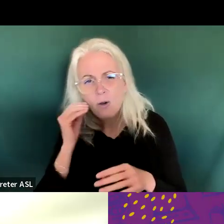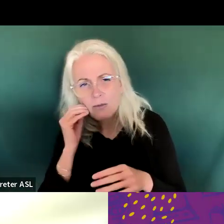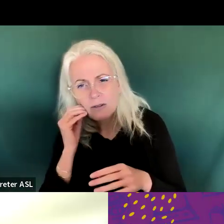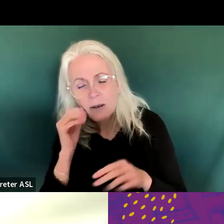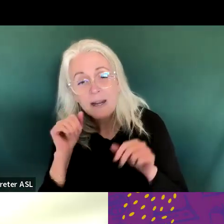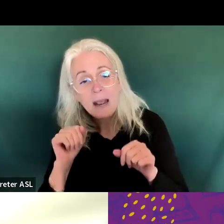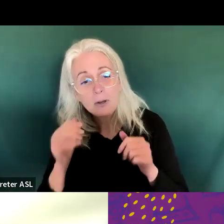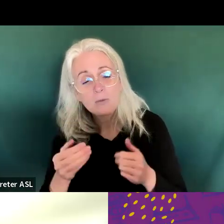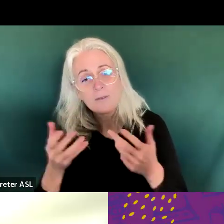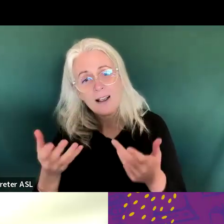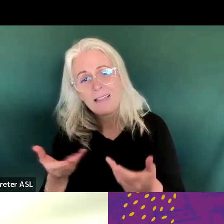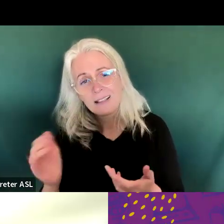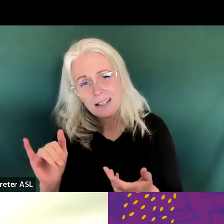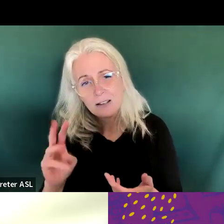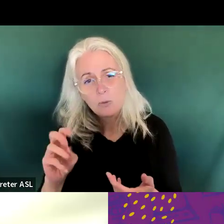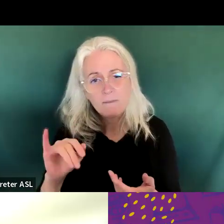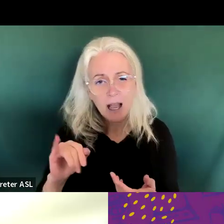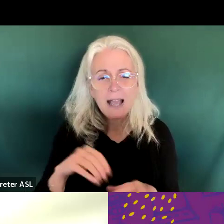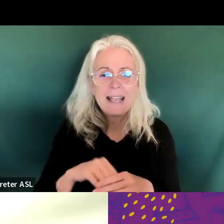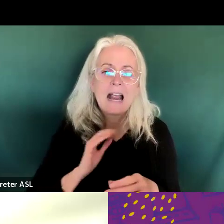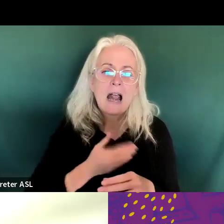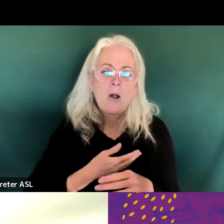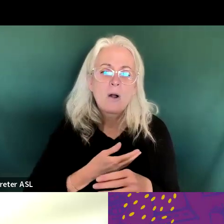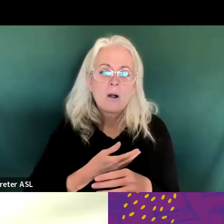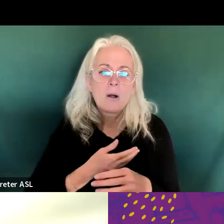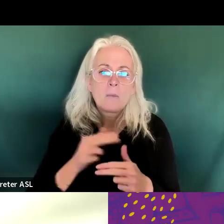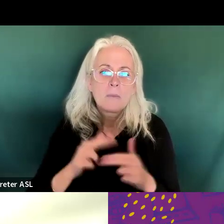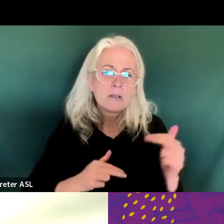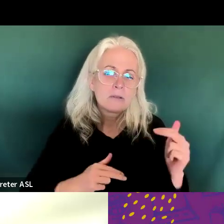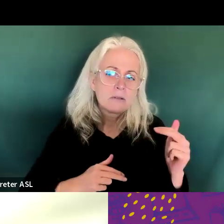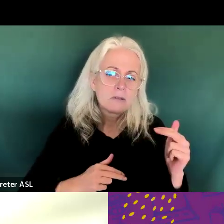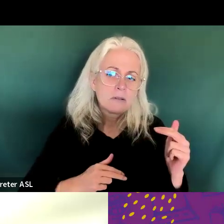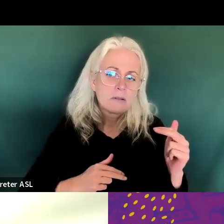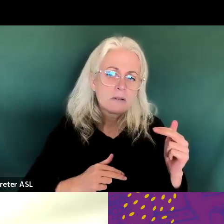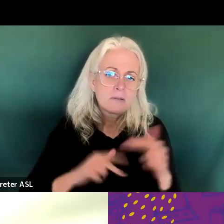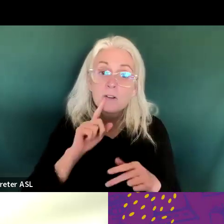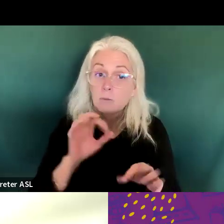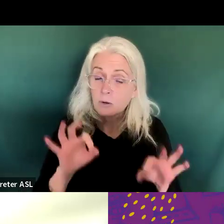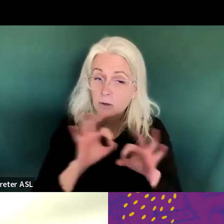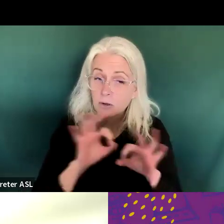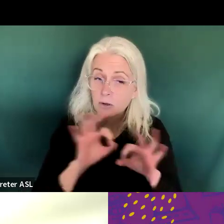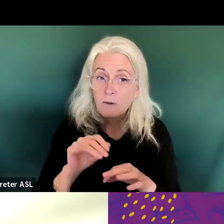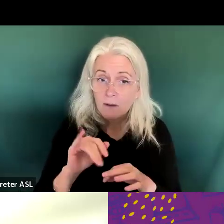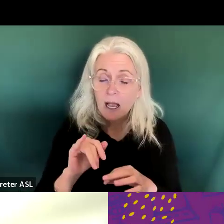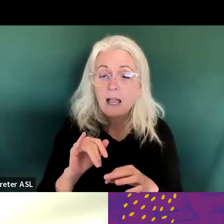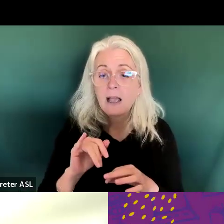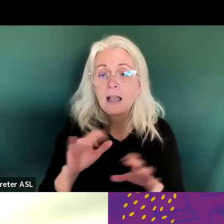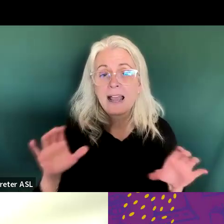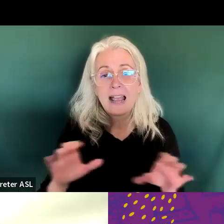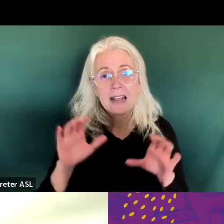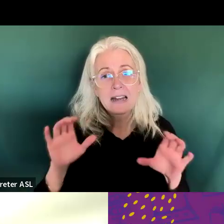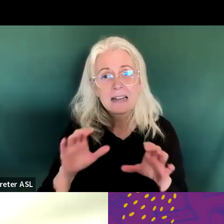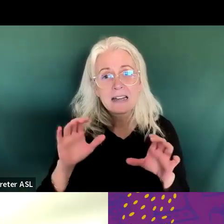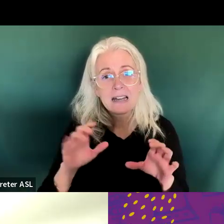being able to provide things like Wi-Fi in our building is very important. Our Wi-Fi is actually open